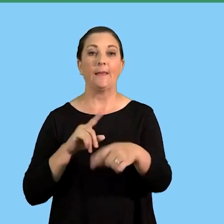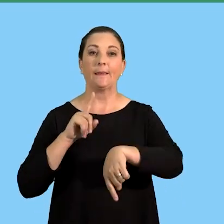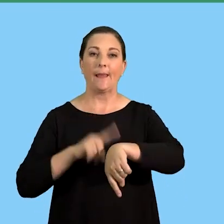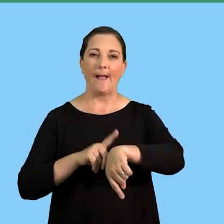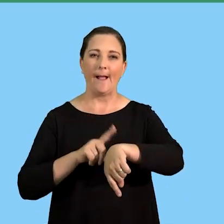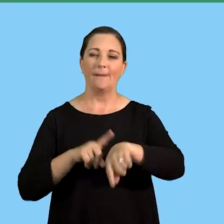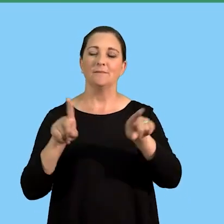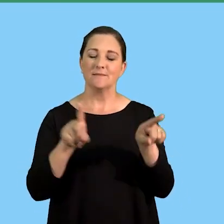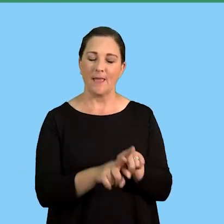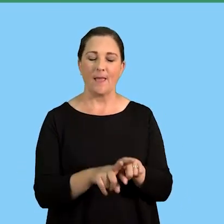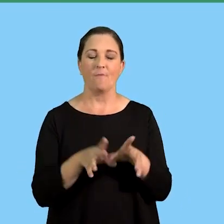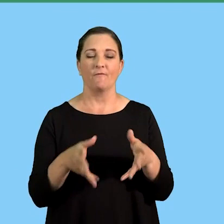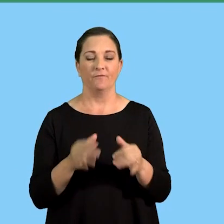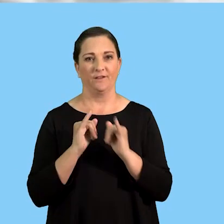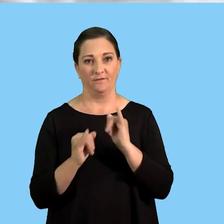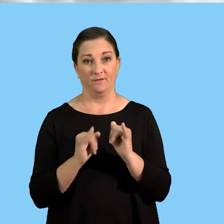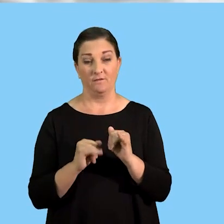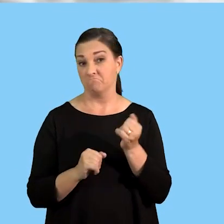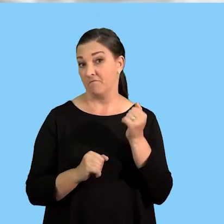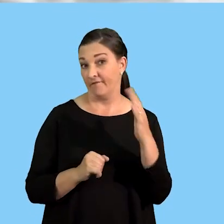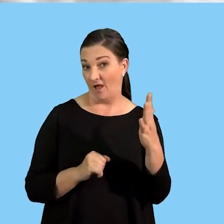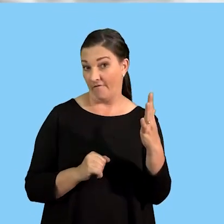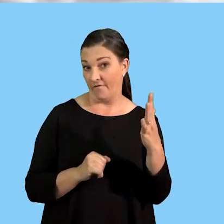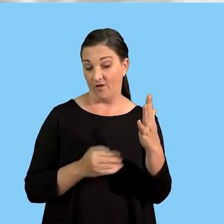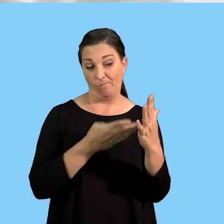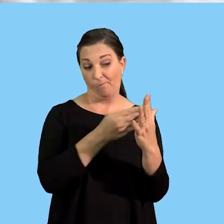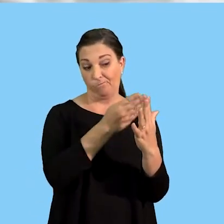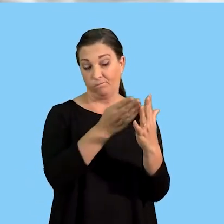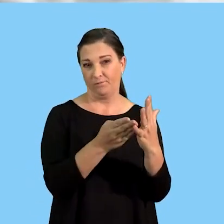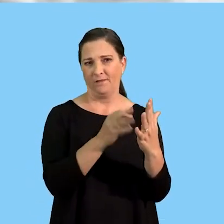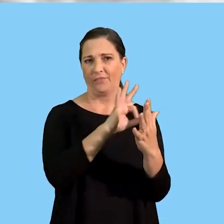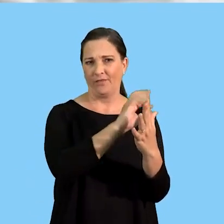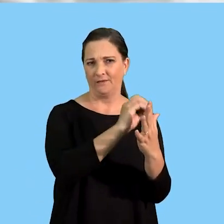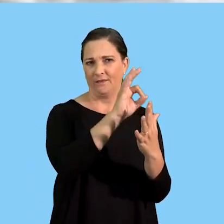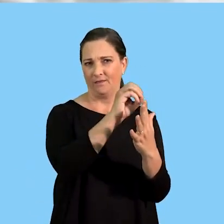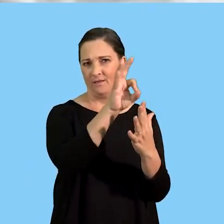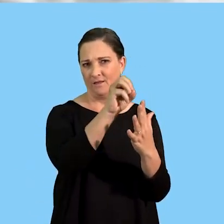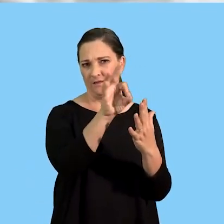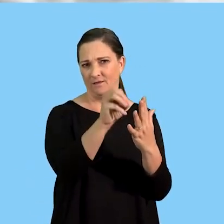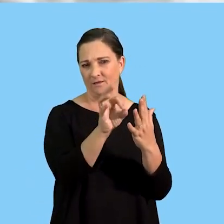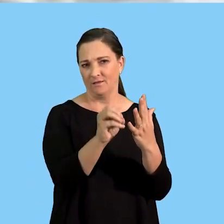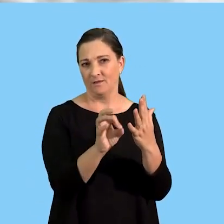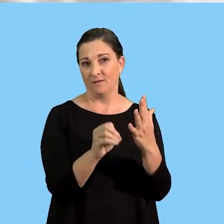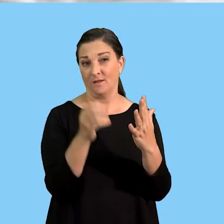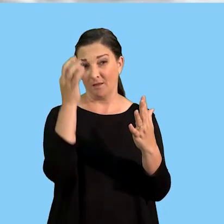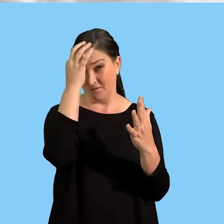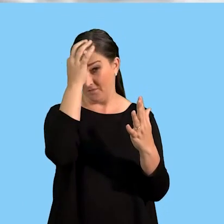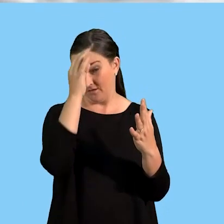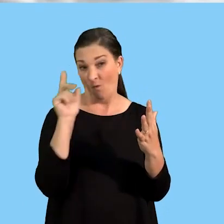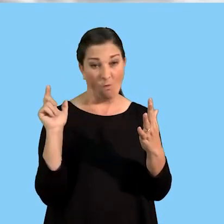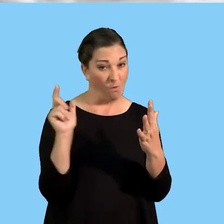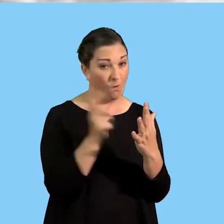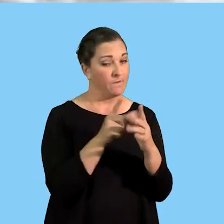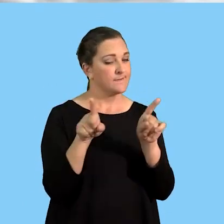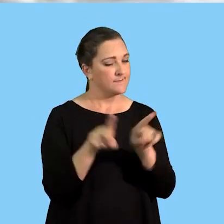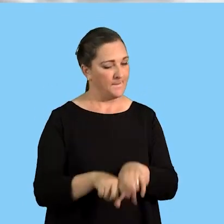of time for their interviews. So if you have 5 applicants and you choose to give them 30 minutes, it means that all